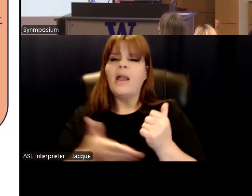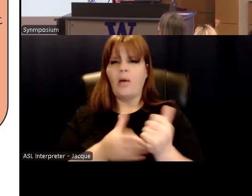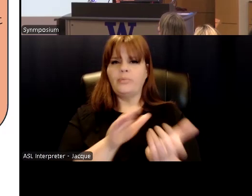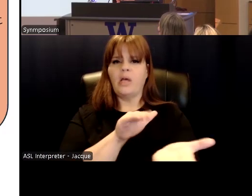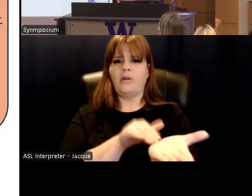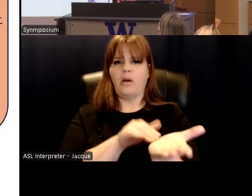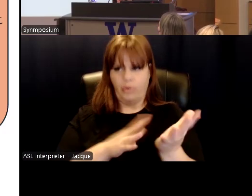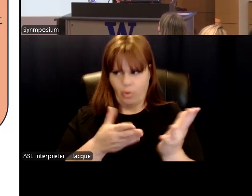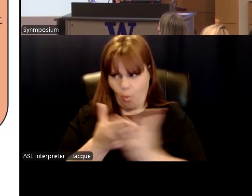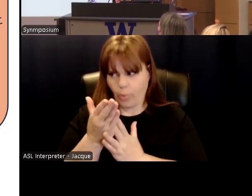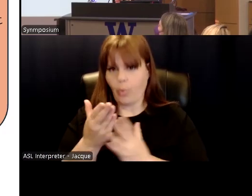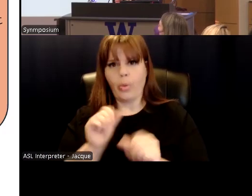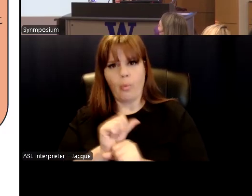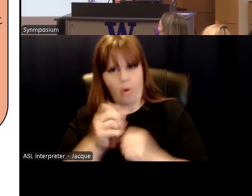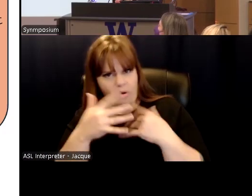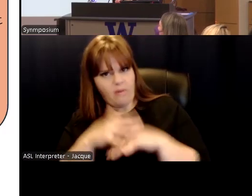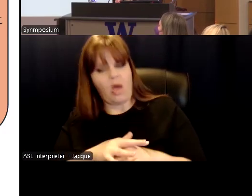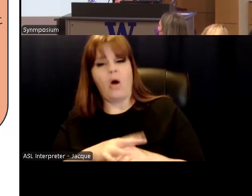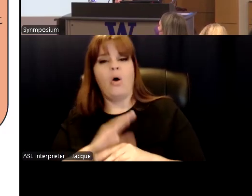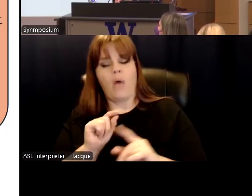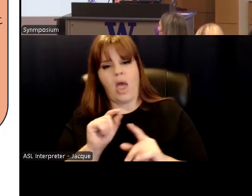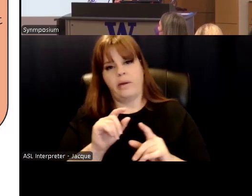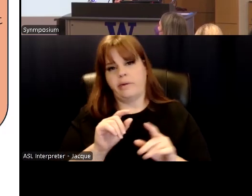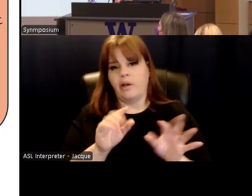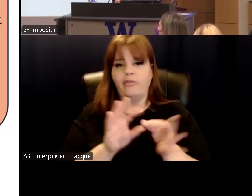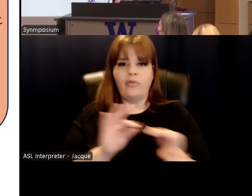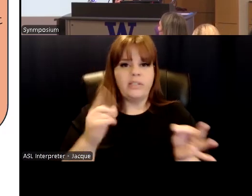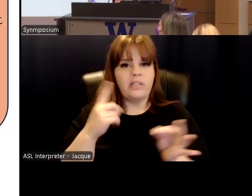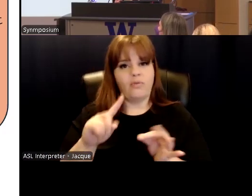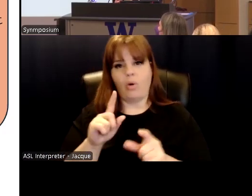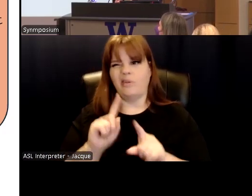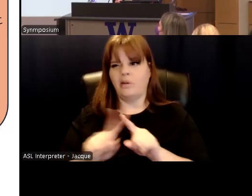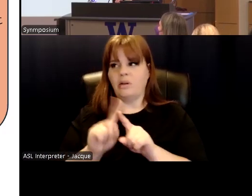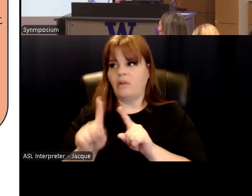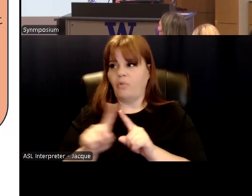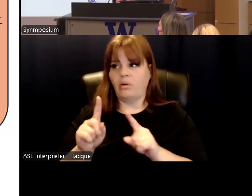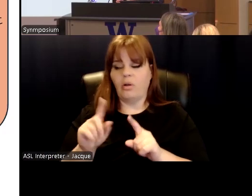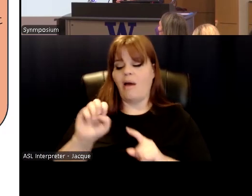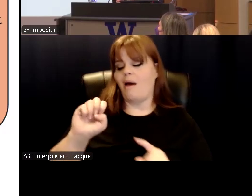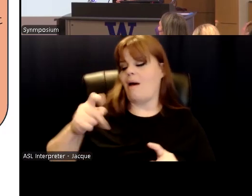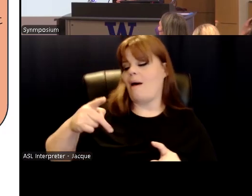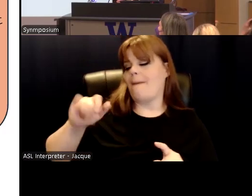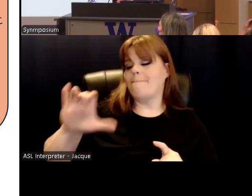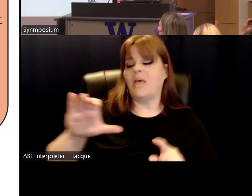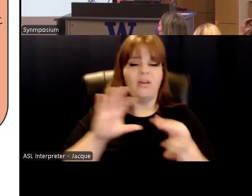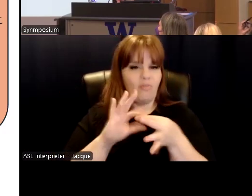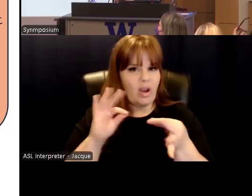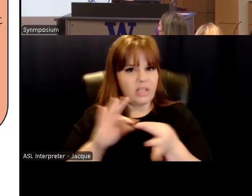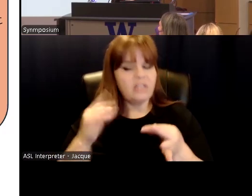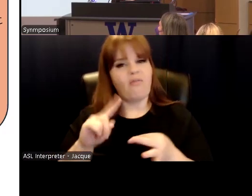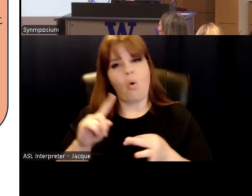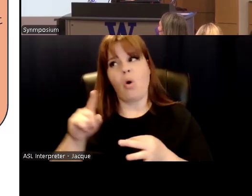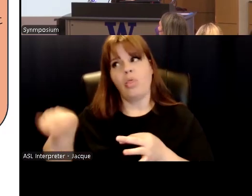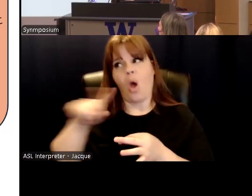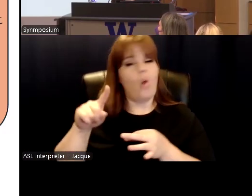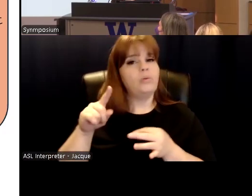the workflow, as well as EPIC dot phrases for institutions that have an EPIC electronic medical record. This also